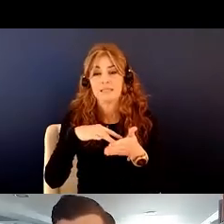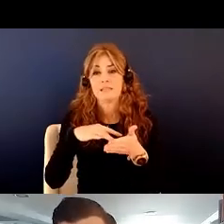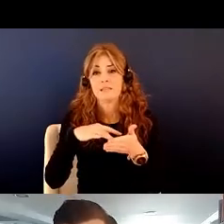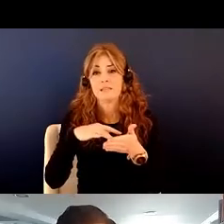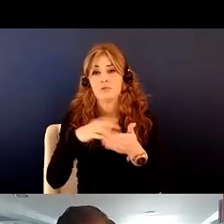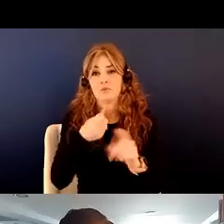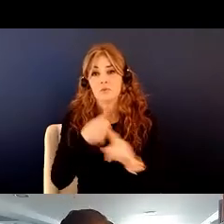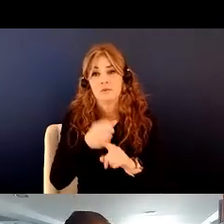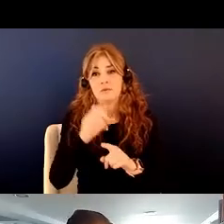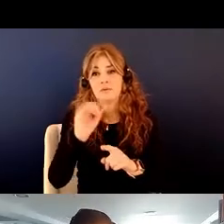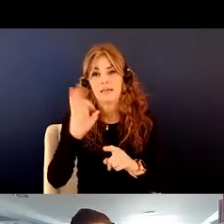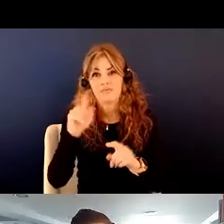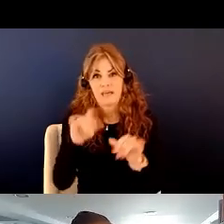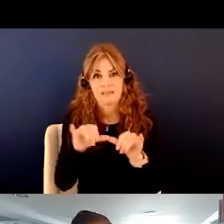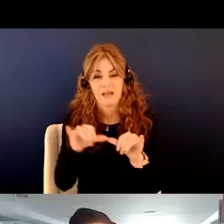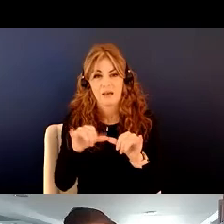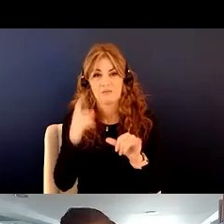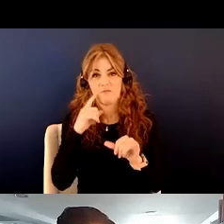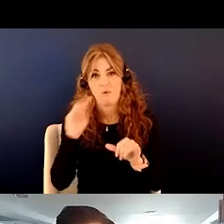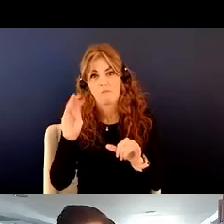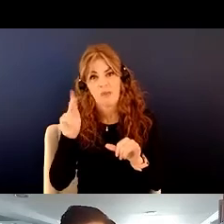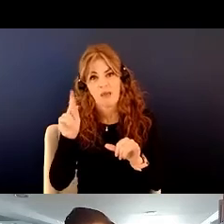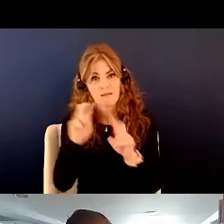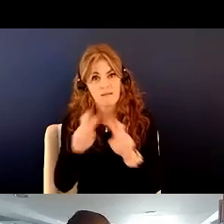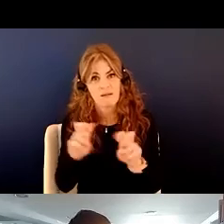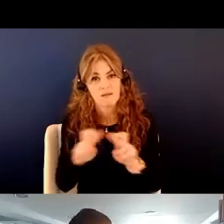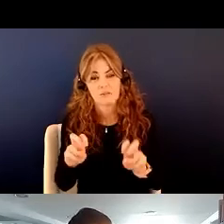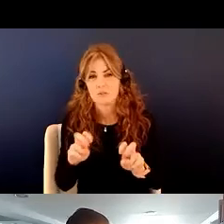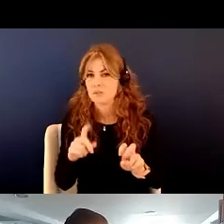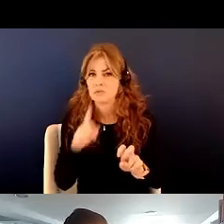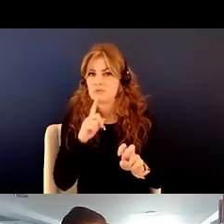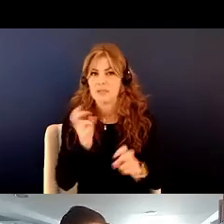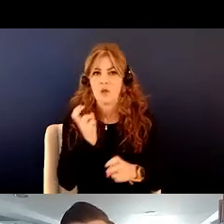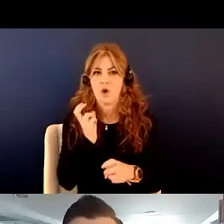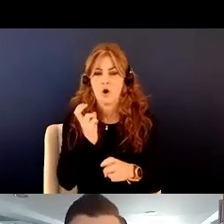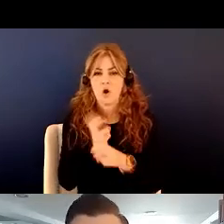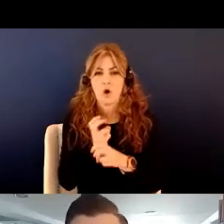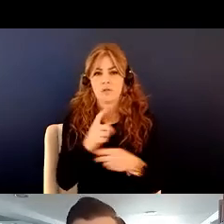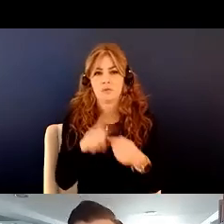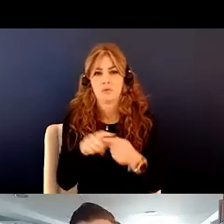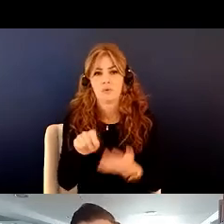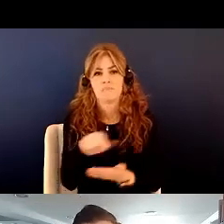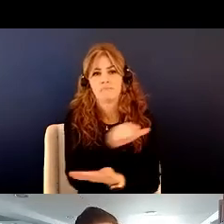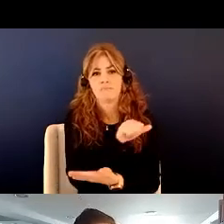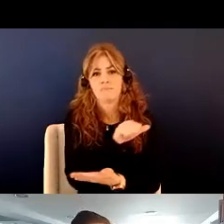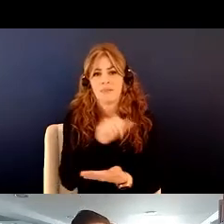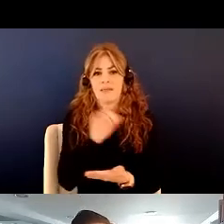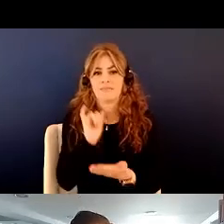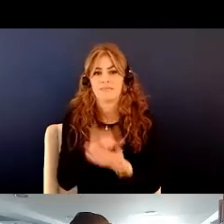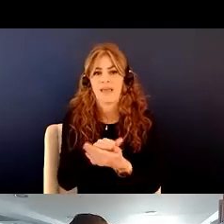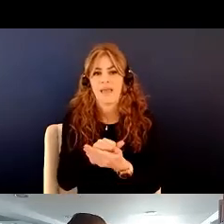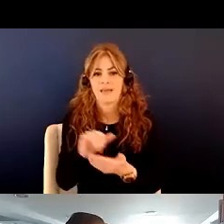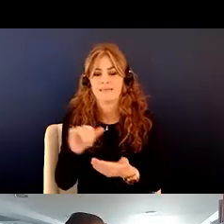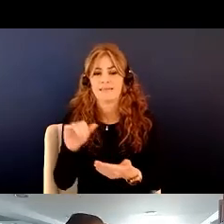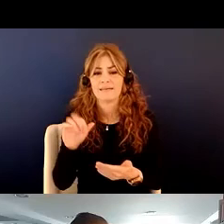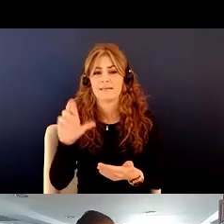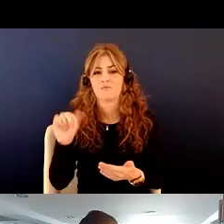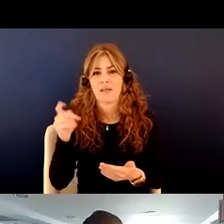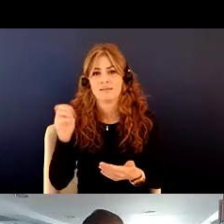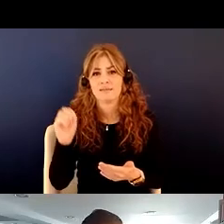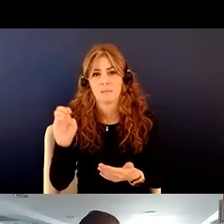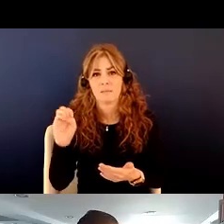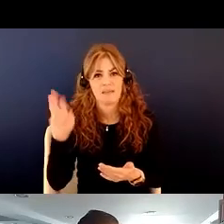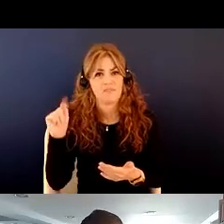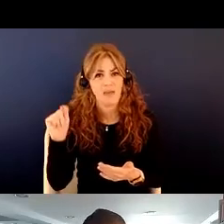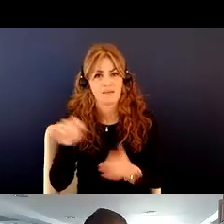for our meta-analysis, it's hard to conceptually rule out a random effects model. And Terri kind of described typically